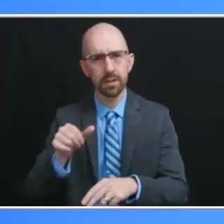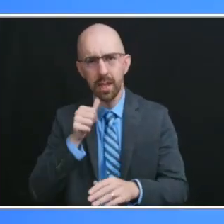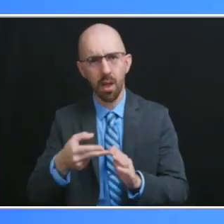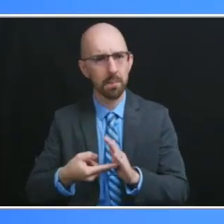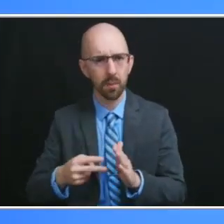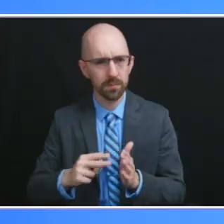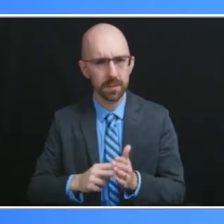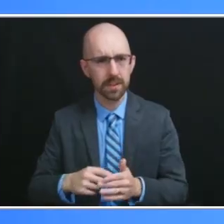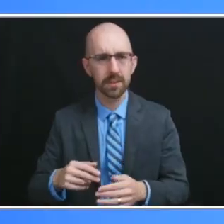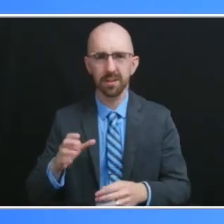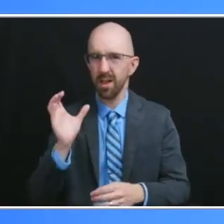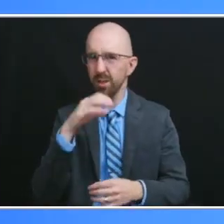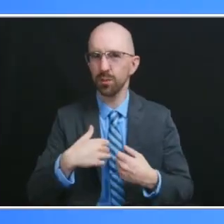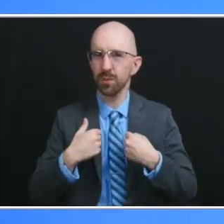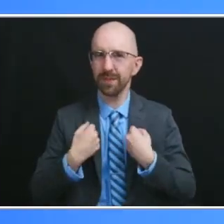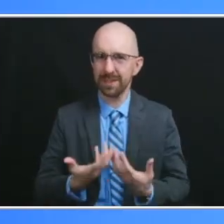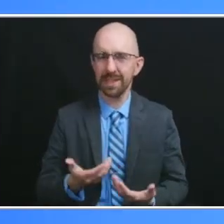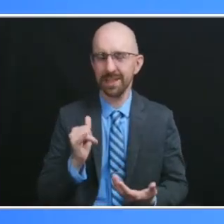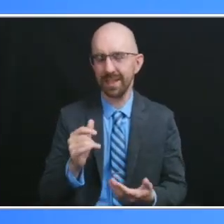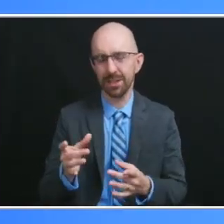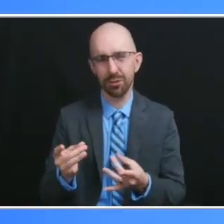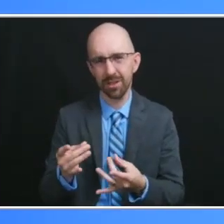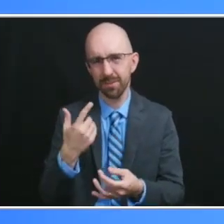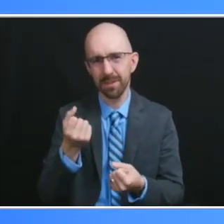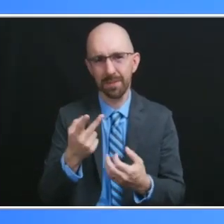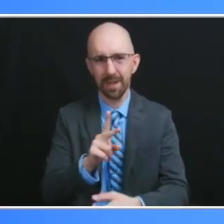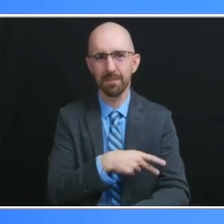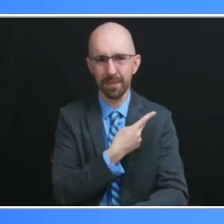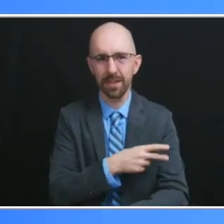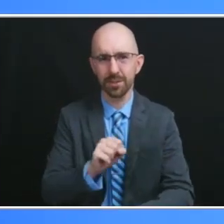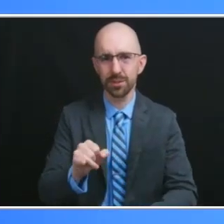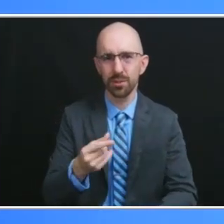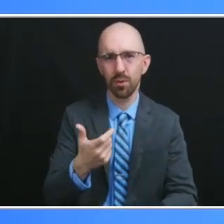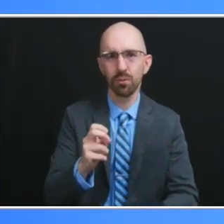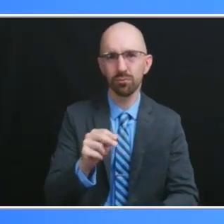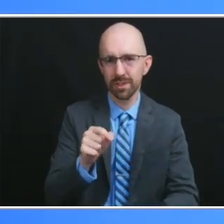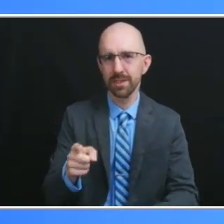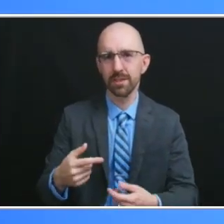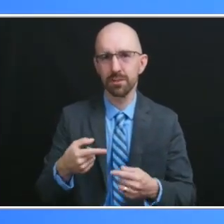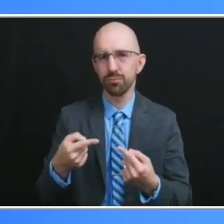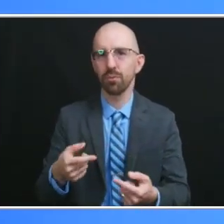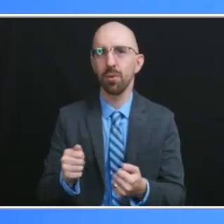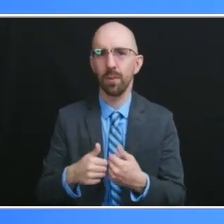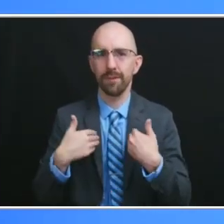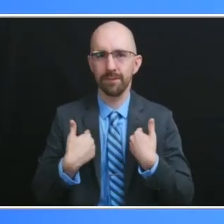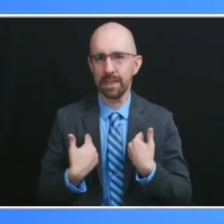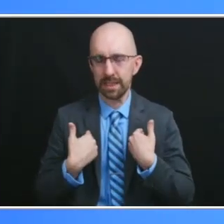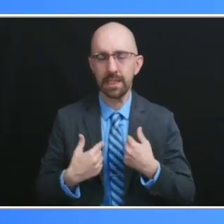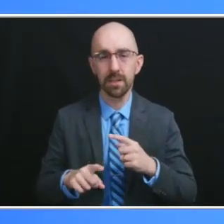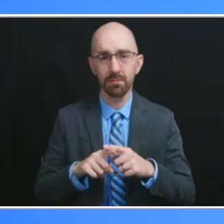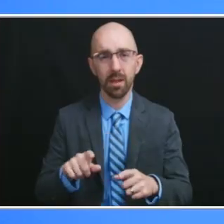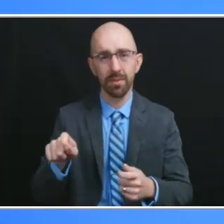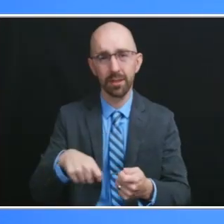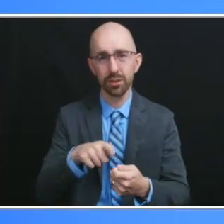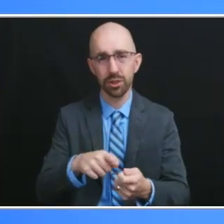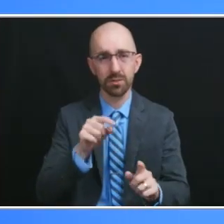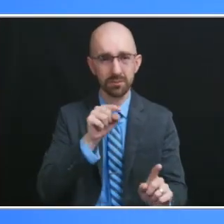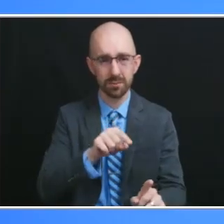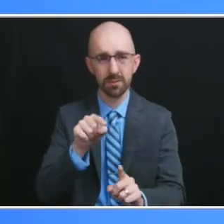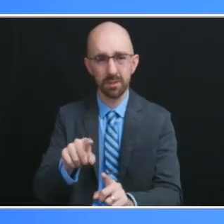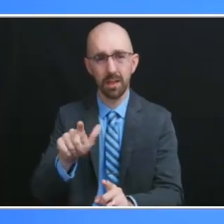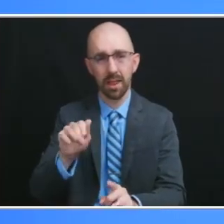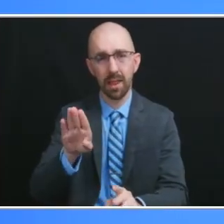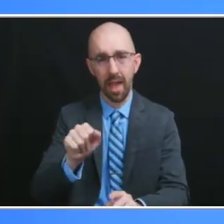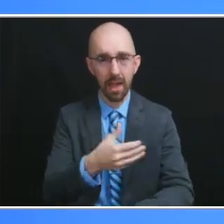can be a tricky symptom because a lot of patients with Sjögren's struggle with fatigue. But there are certain markers and labs that us